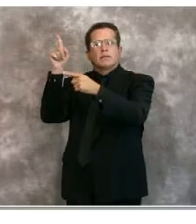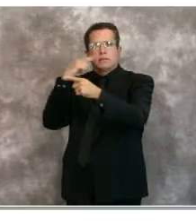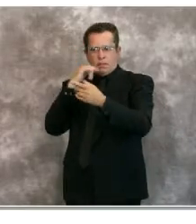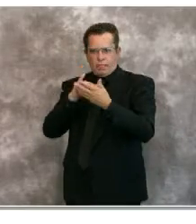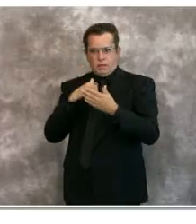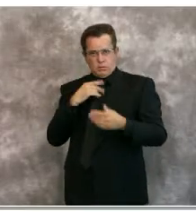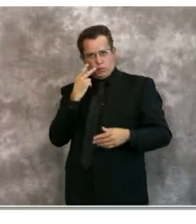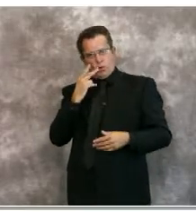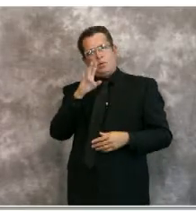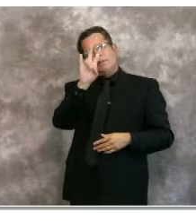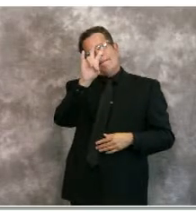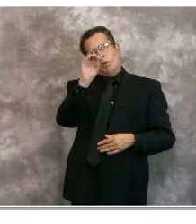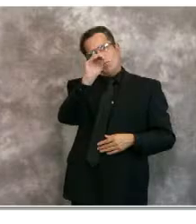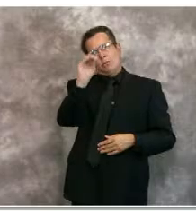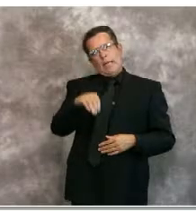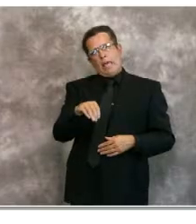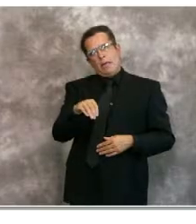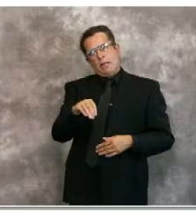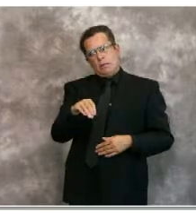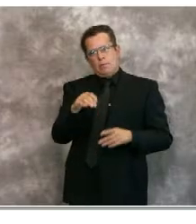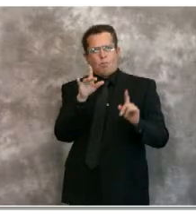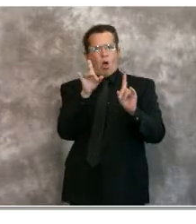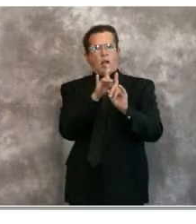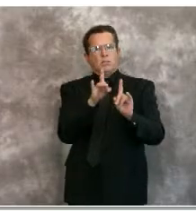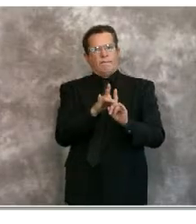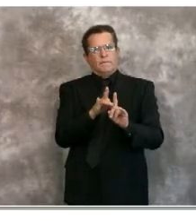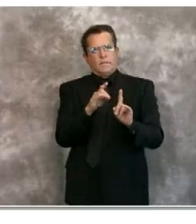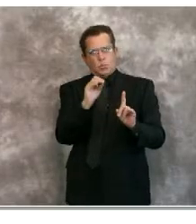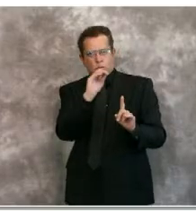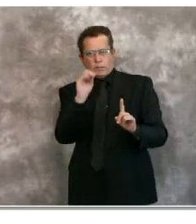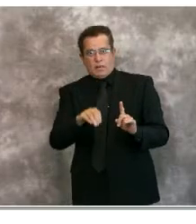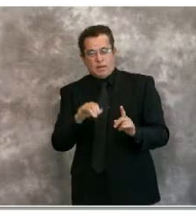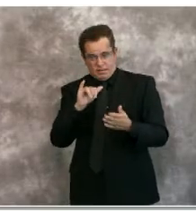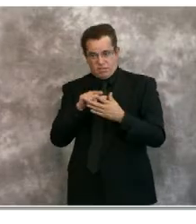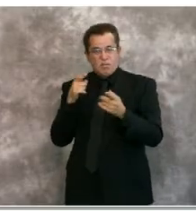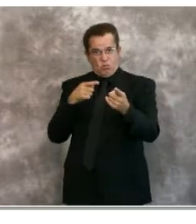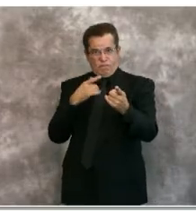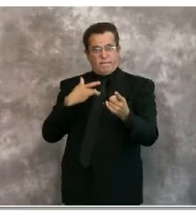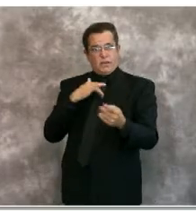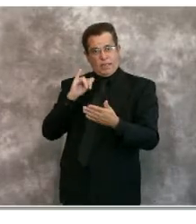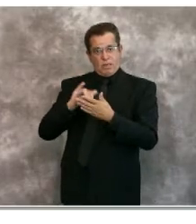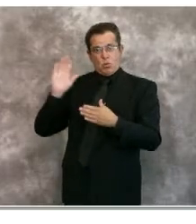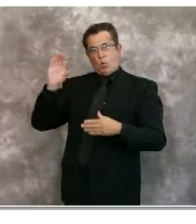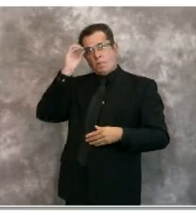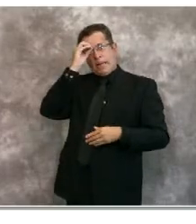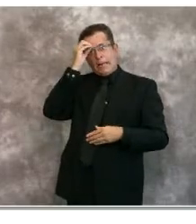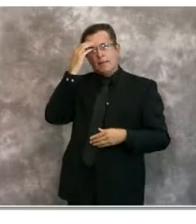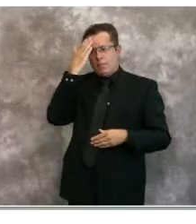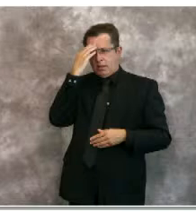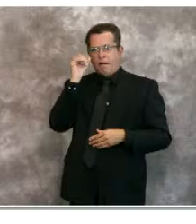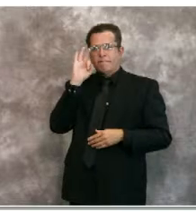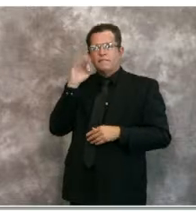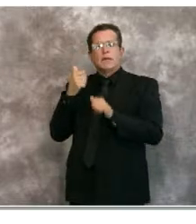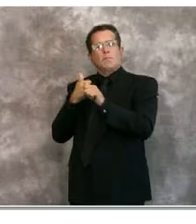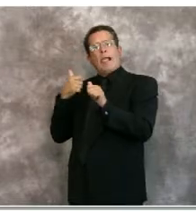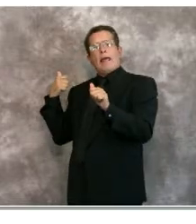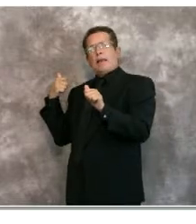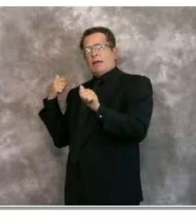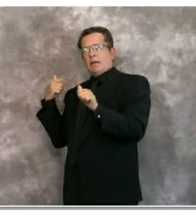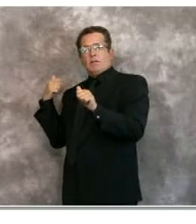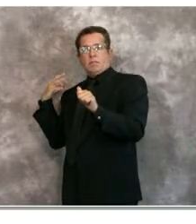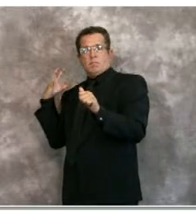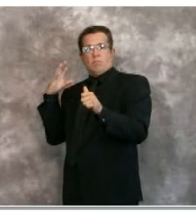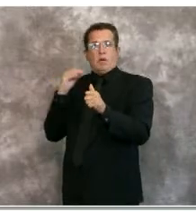7% positive rate yesterday coming out of the totals. So you guys are attributing that to these delayed results, not necessarily a spike in